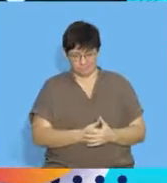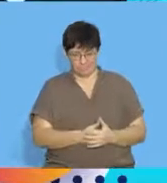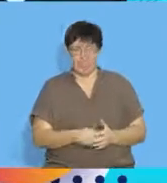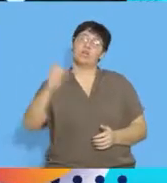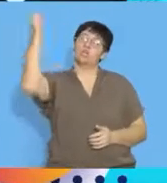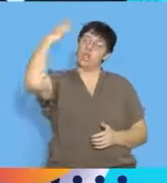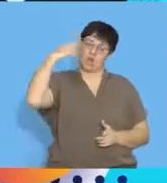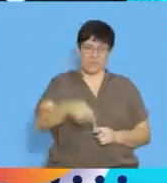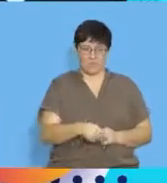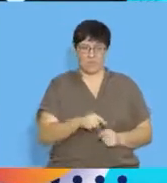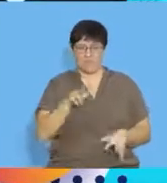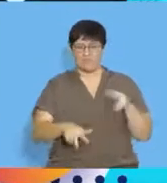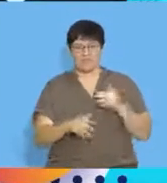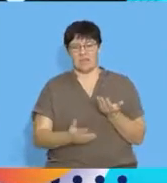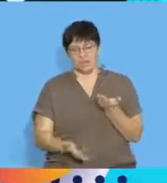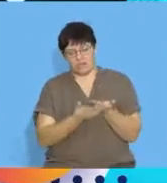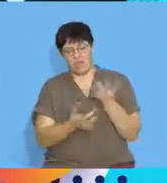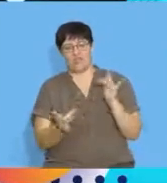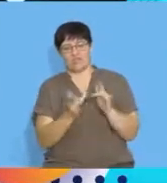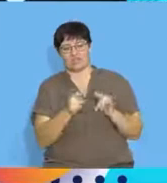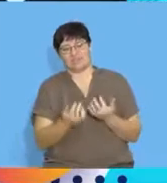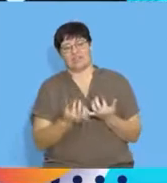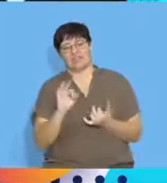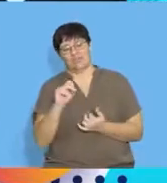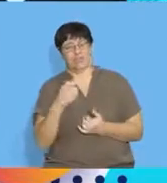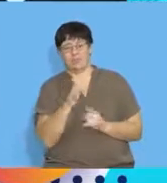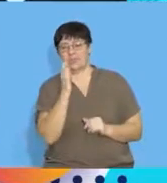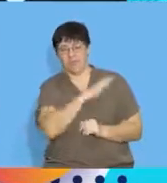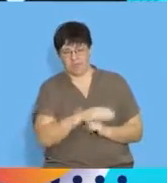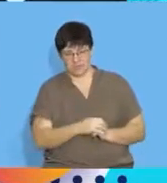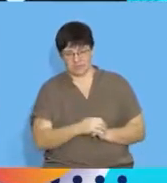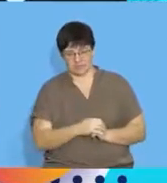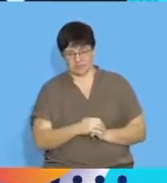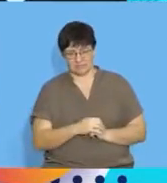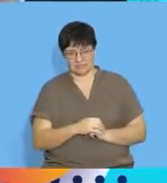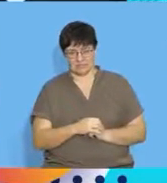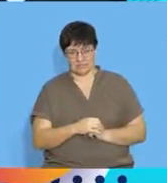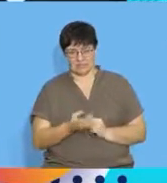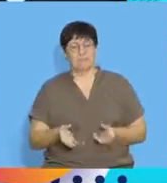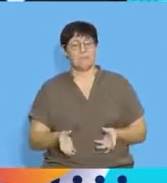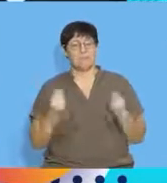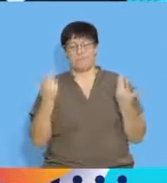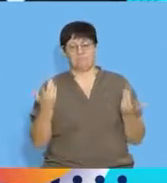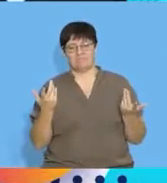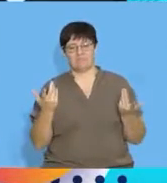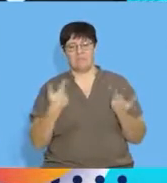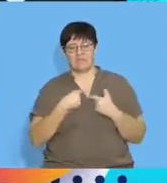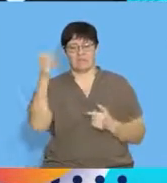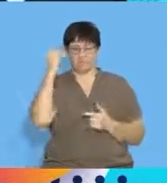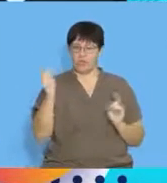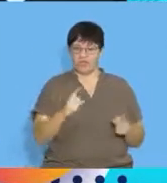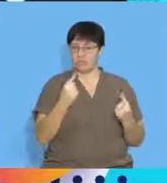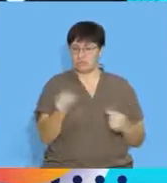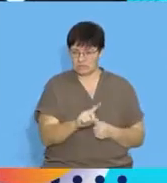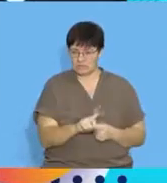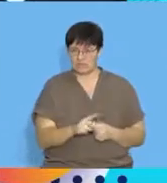Obviously, then your feet won't come into contact with the fungus, and you're not going to get it that way. Then after you shower, what do? You